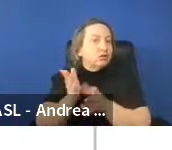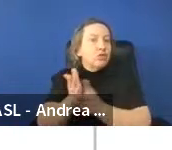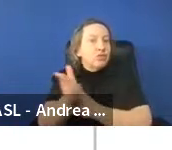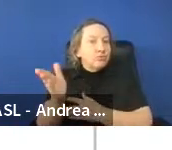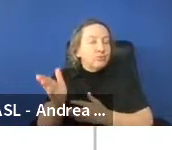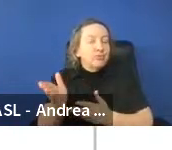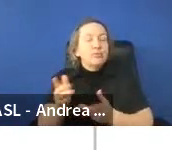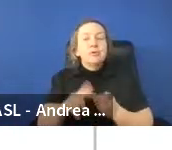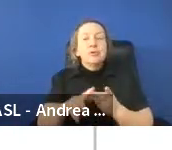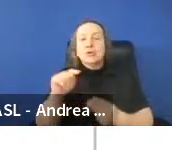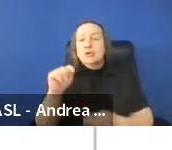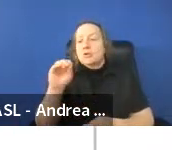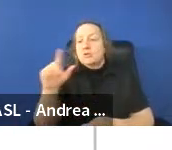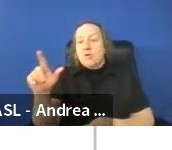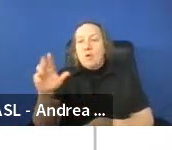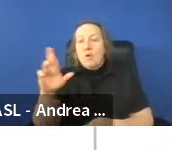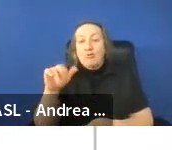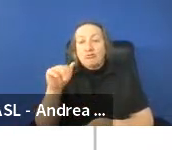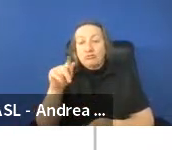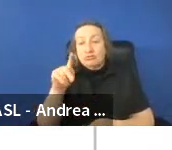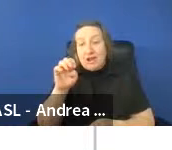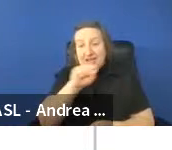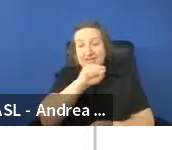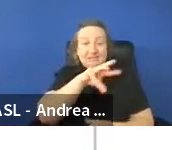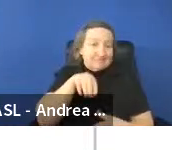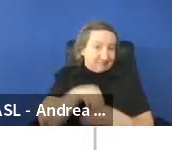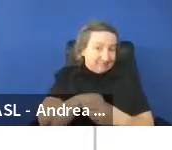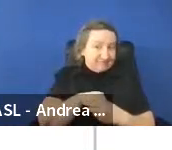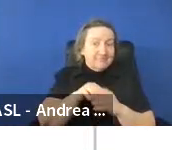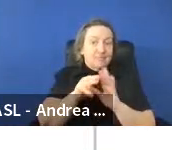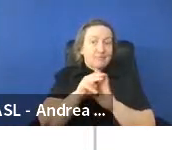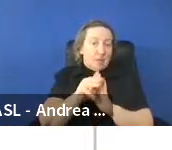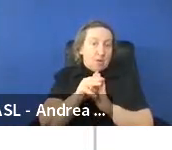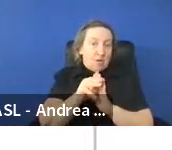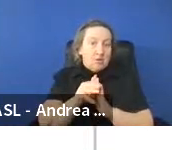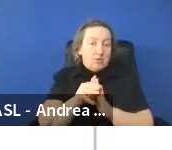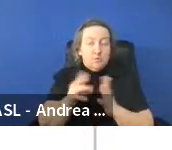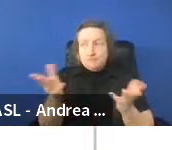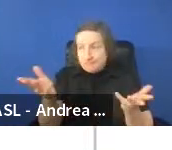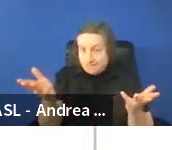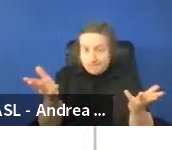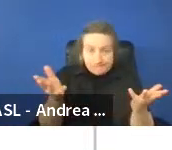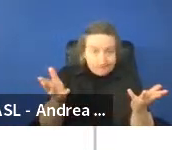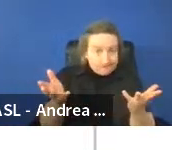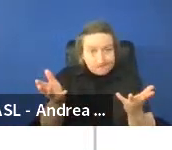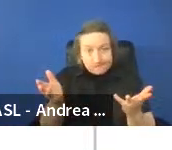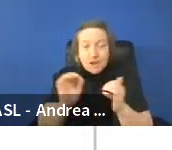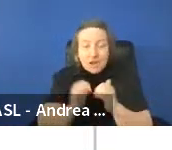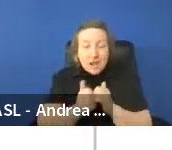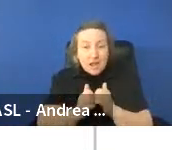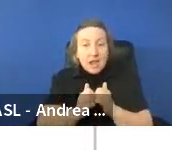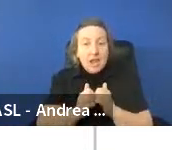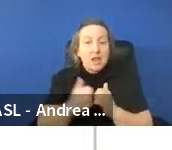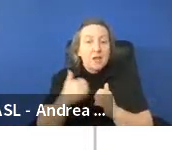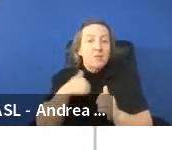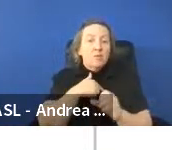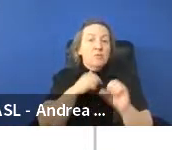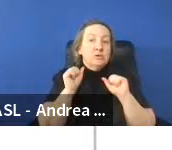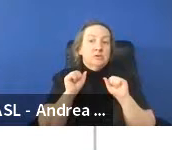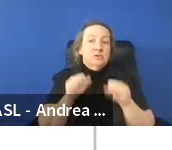are all being looked at in these models to say, okay, how can we